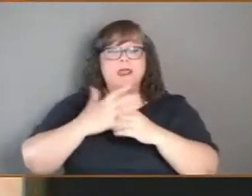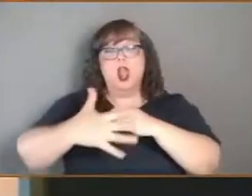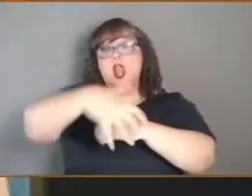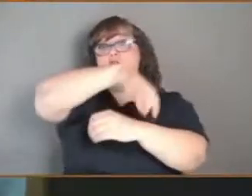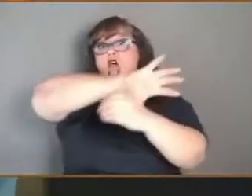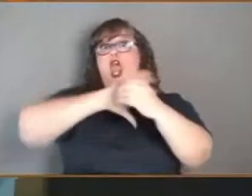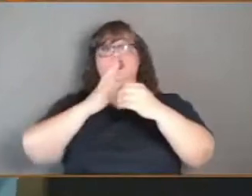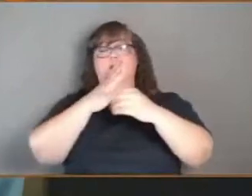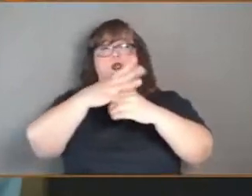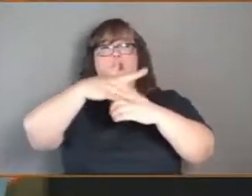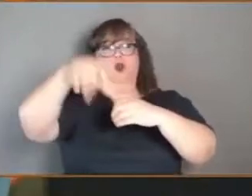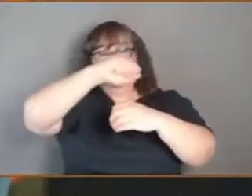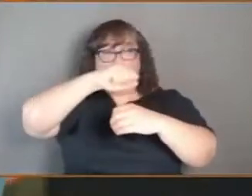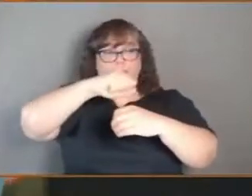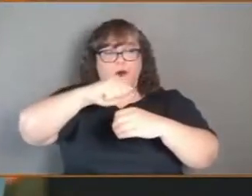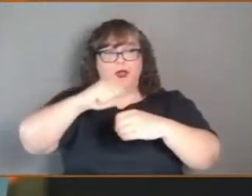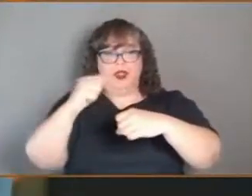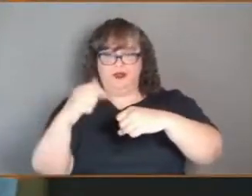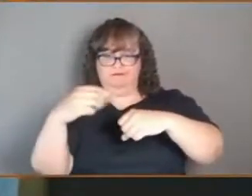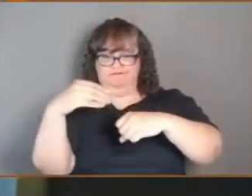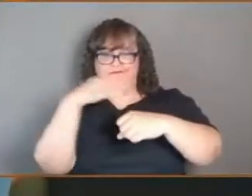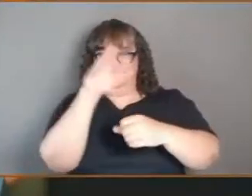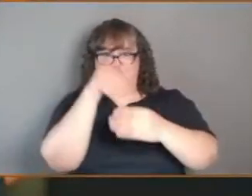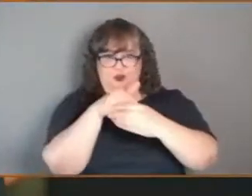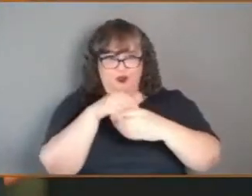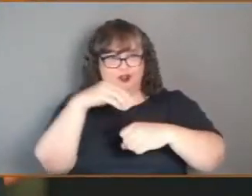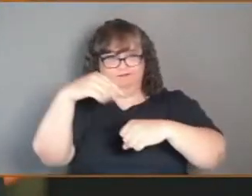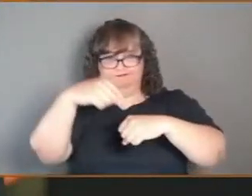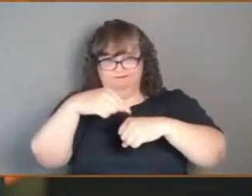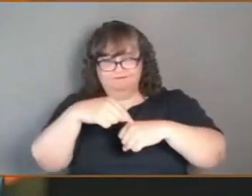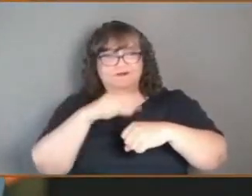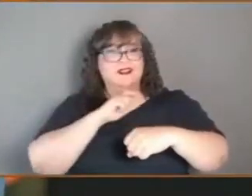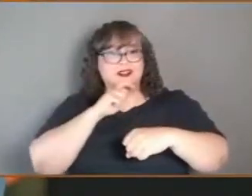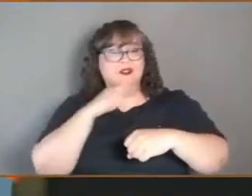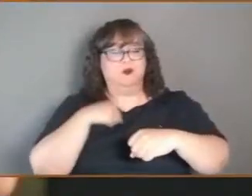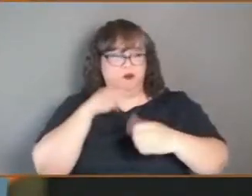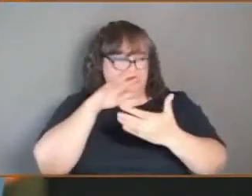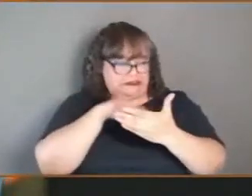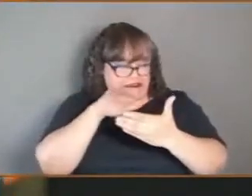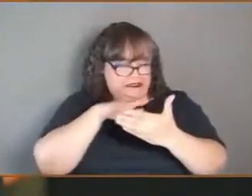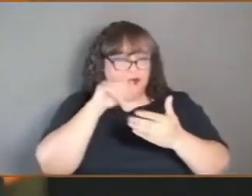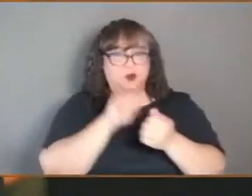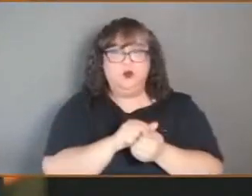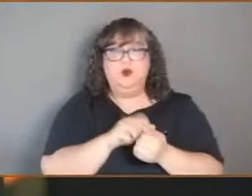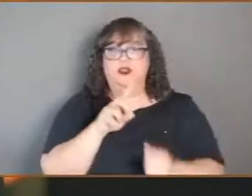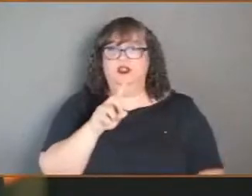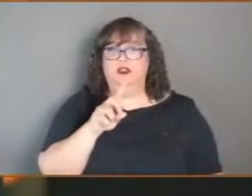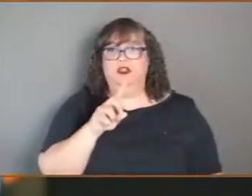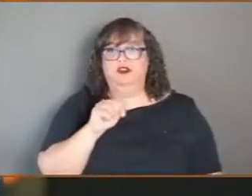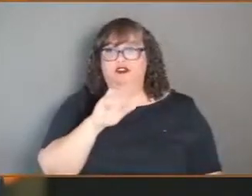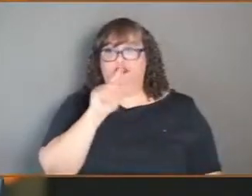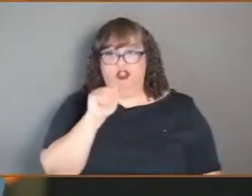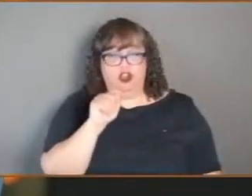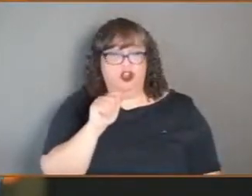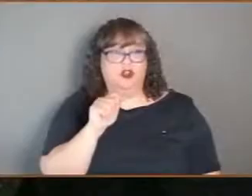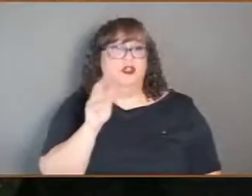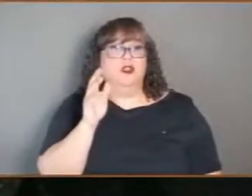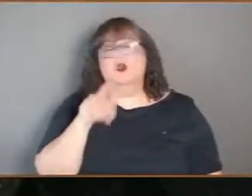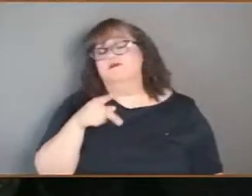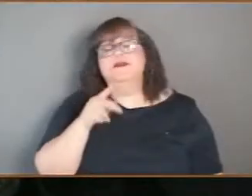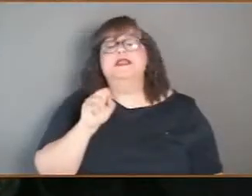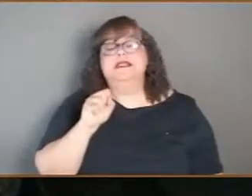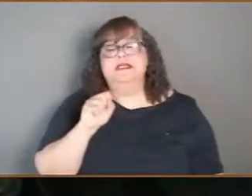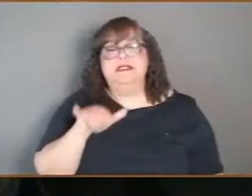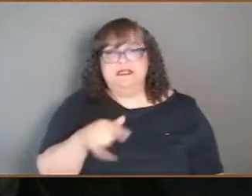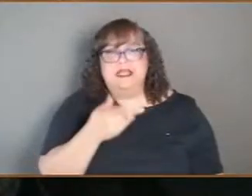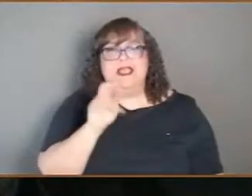outsides blown away, and we're going to look at the inside of this asteroid with that mission, and it's just going to be a great few years for asteroid